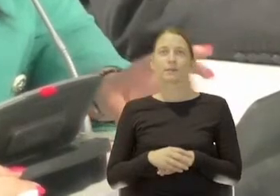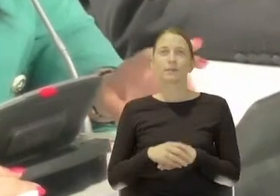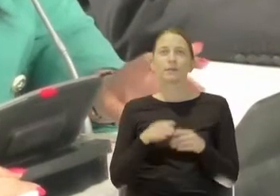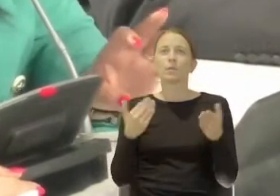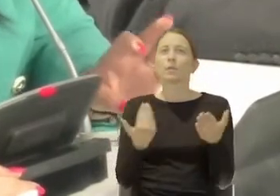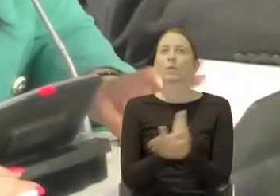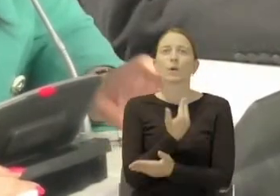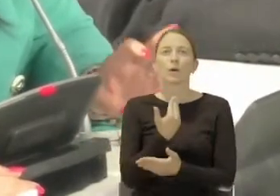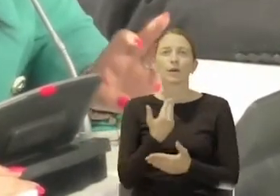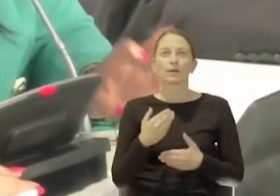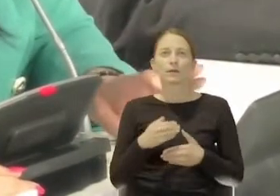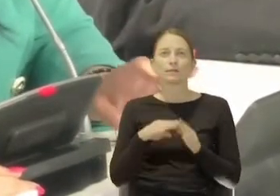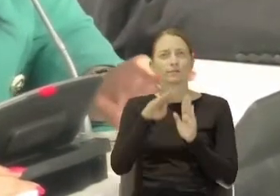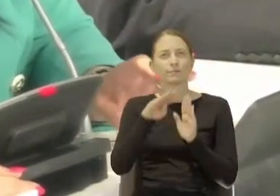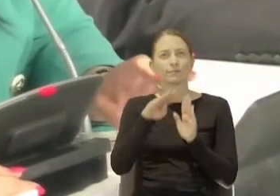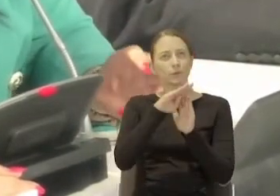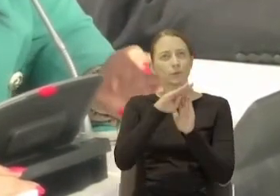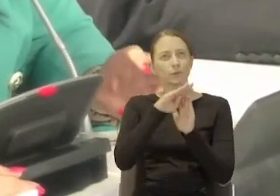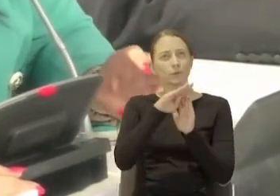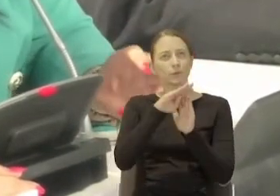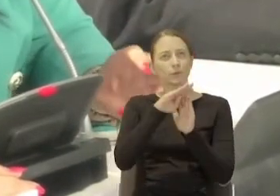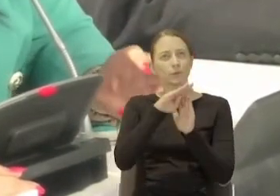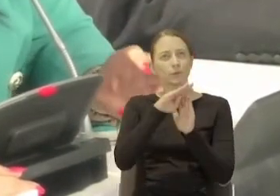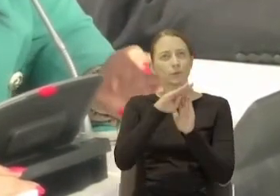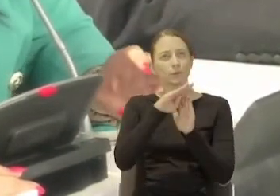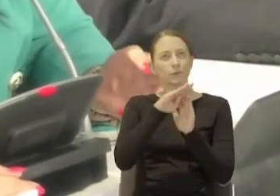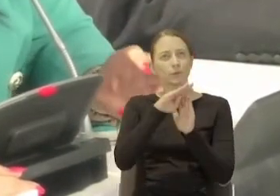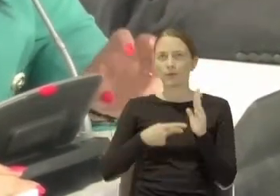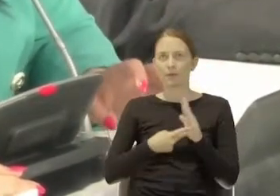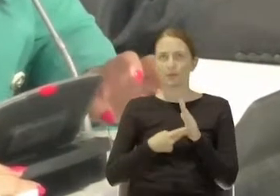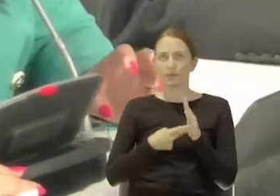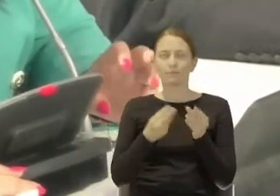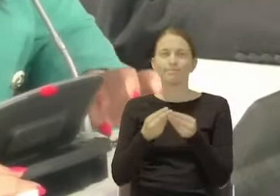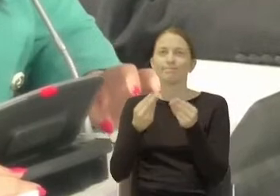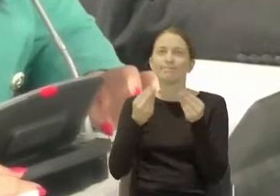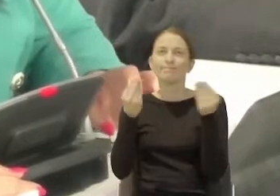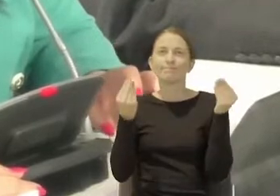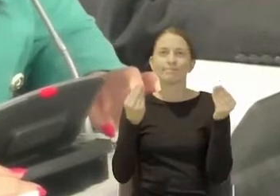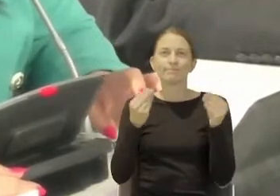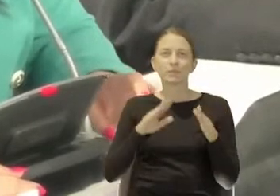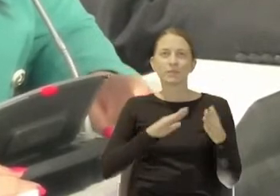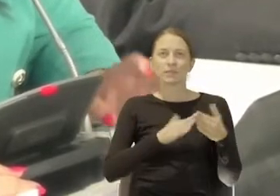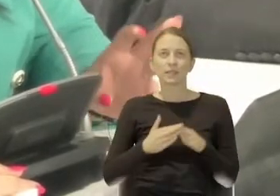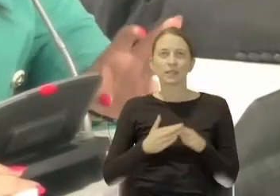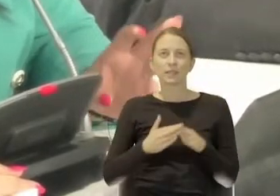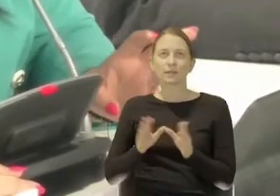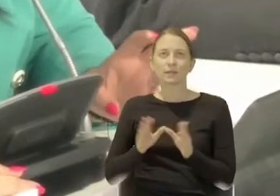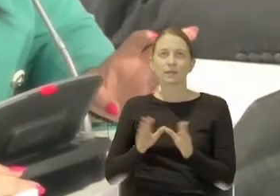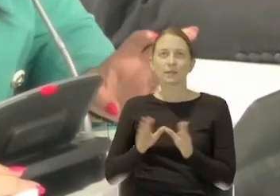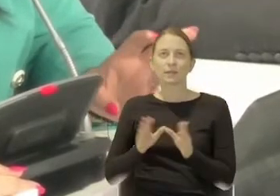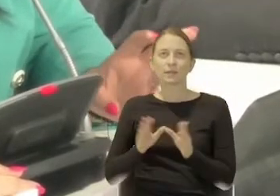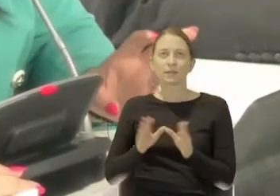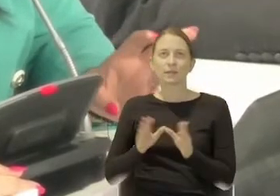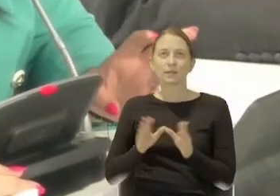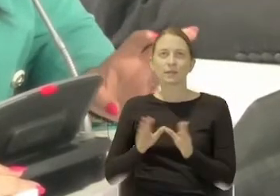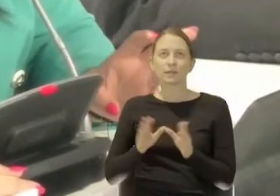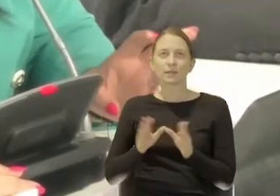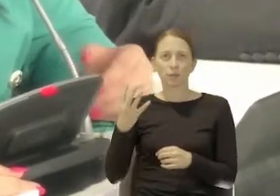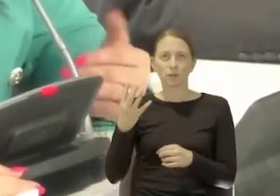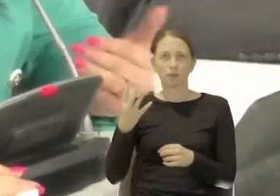that covered 44 of the largest Polish cities. The main purpose